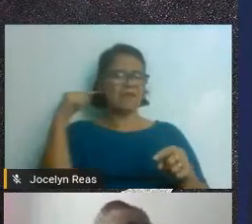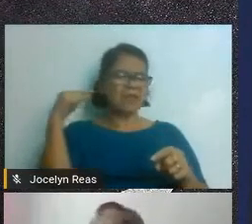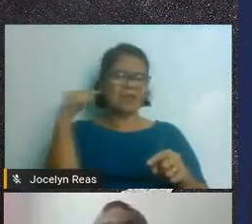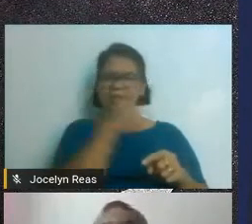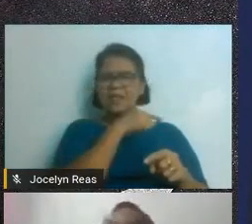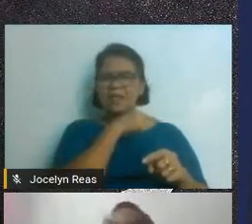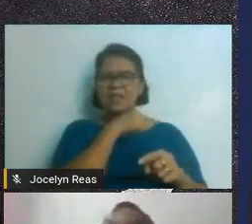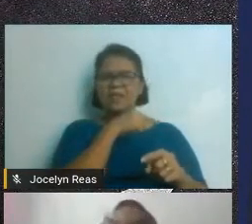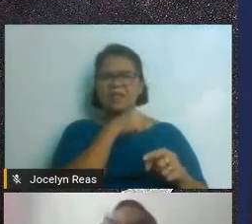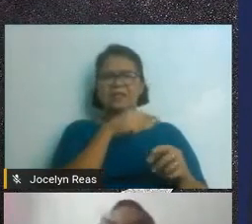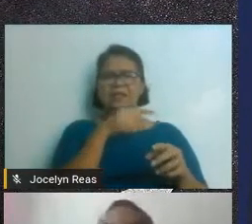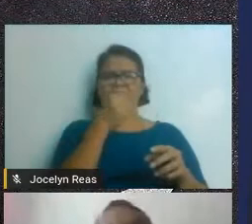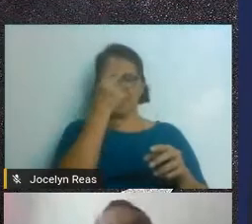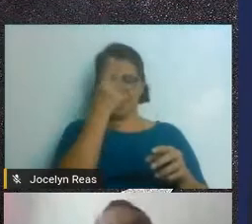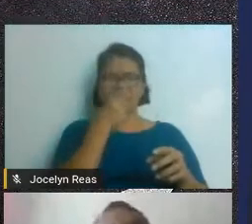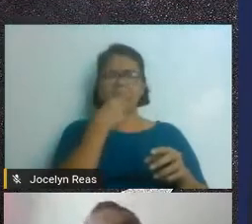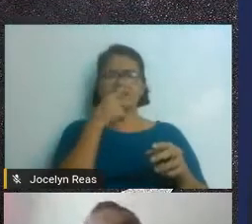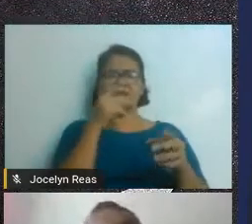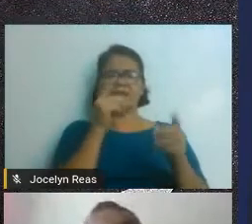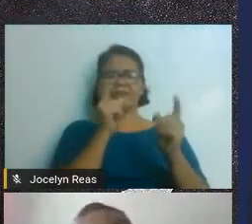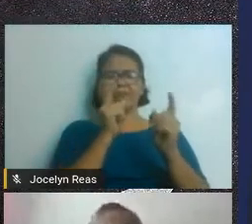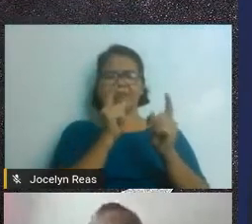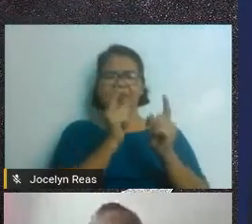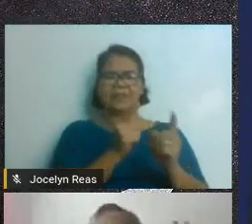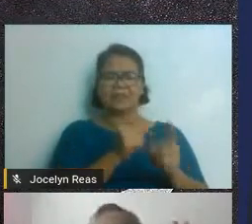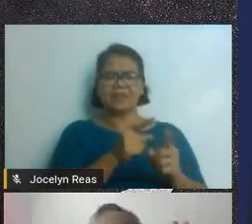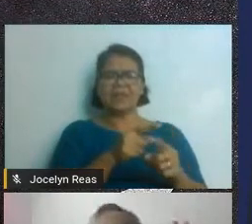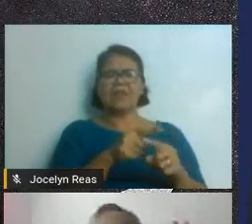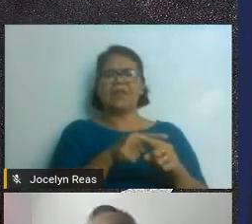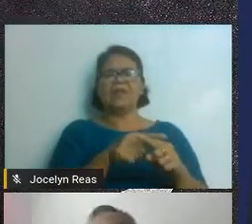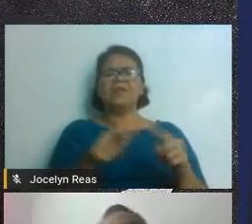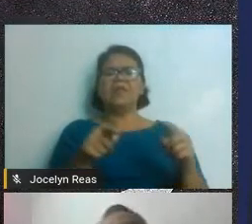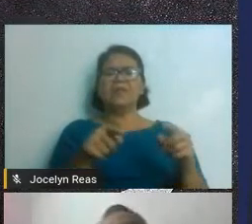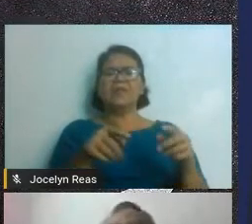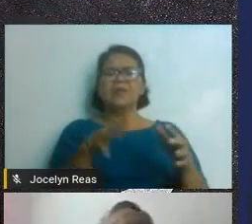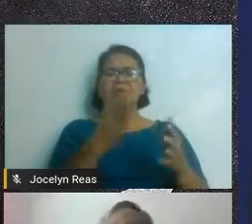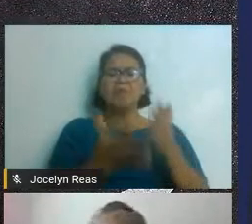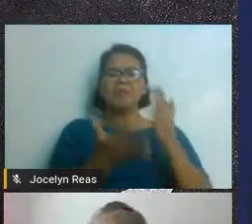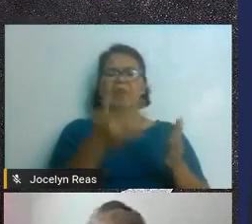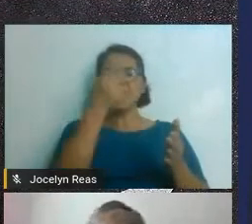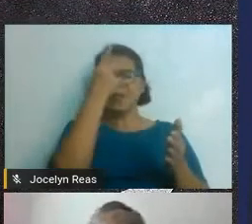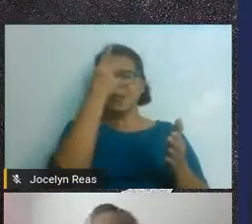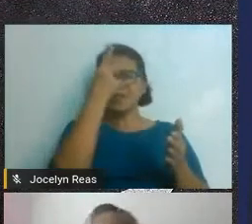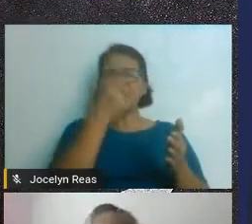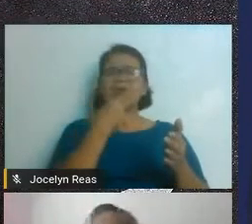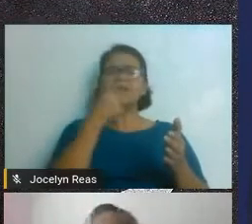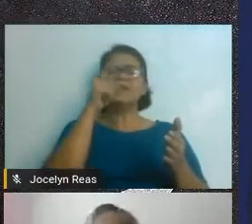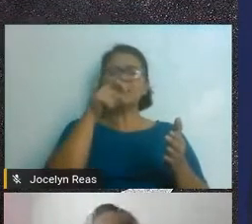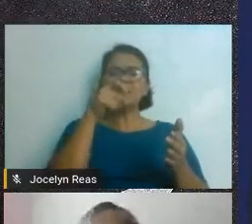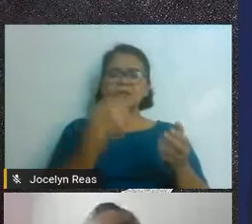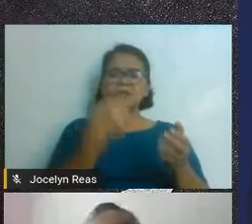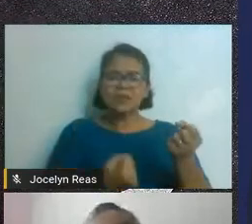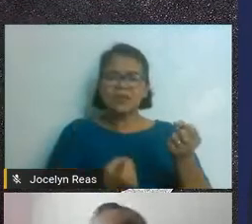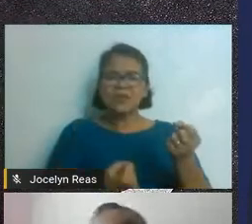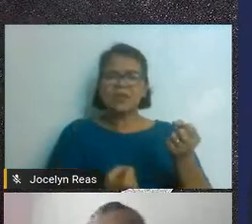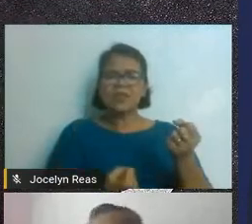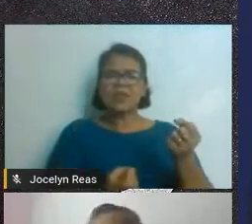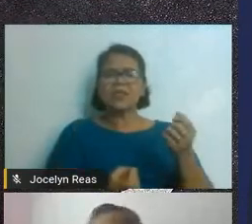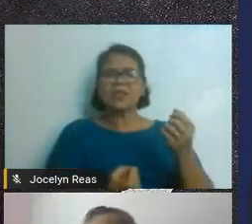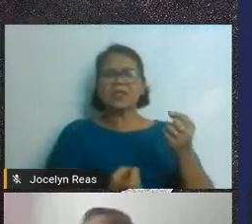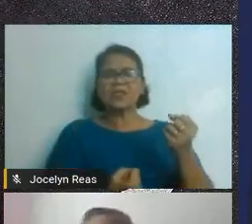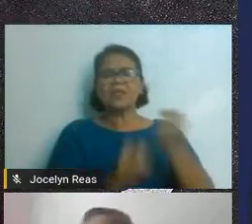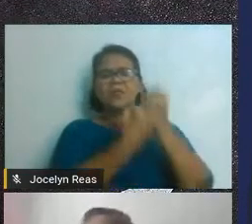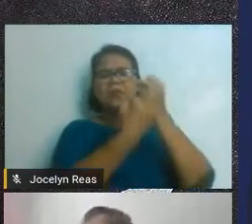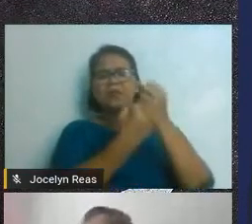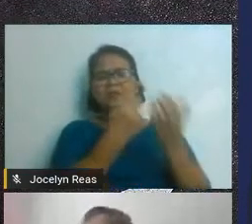Perhaps, kung tutulungan mo lang i-improve, sabihin mo, kulang itong nilagay mo dyan, dagdagan natin, I